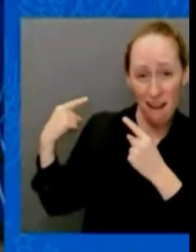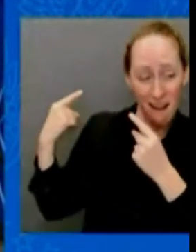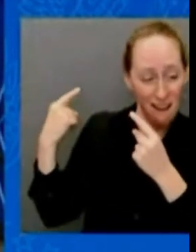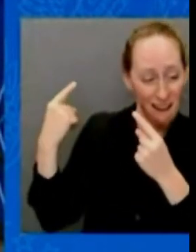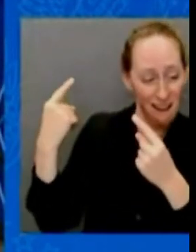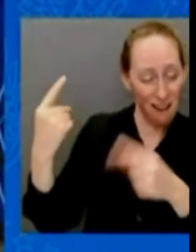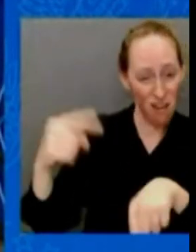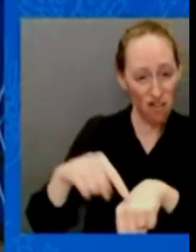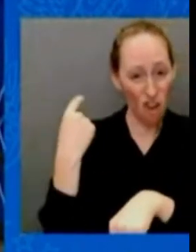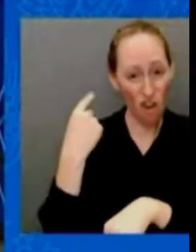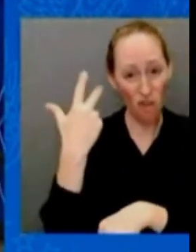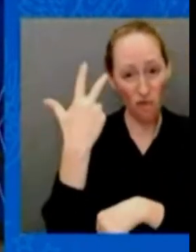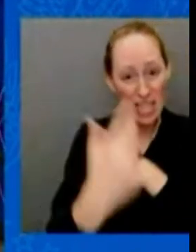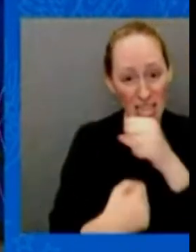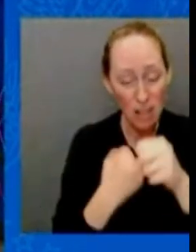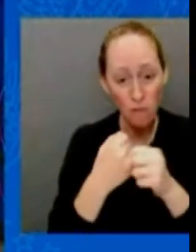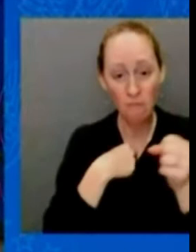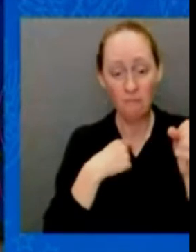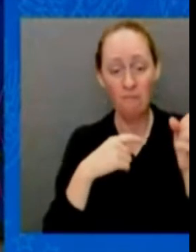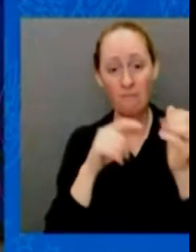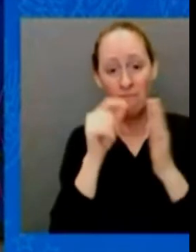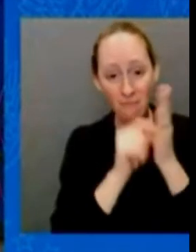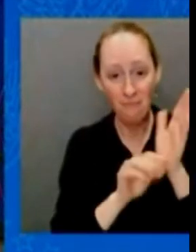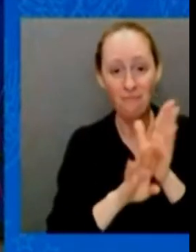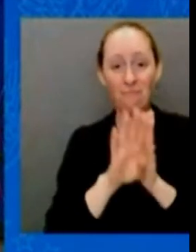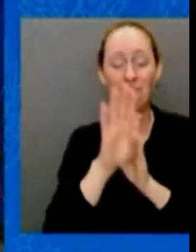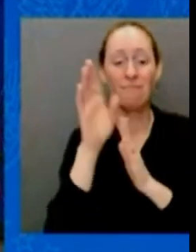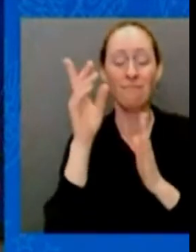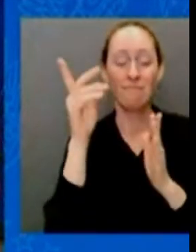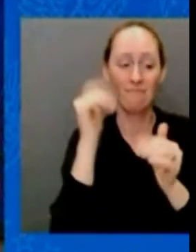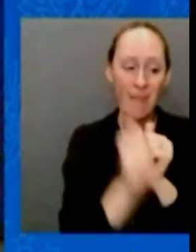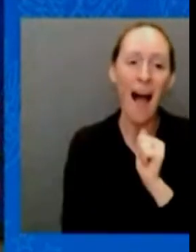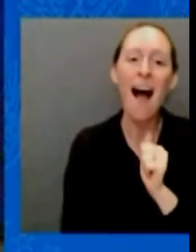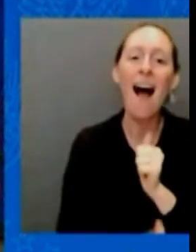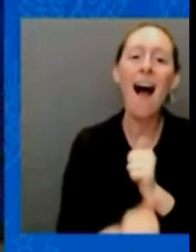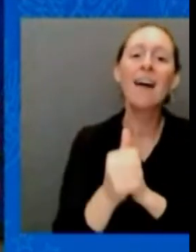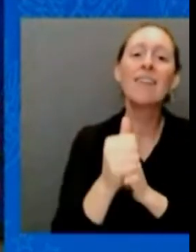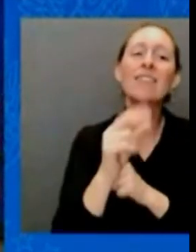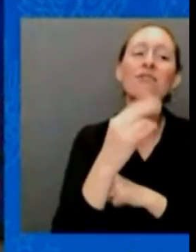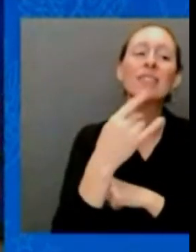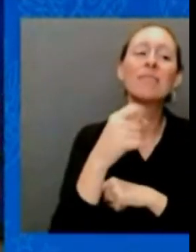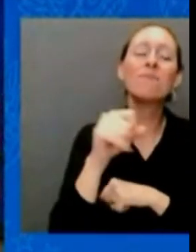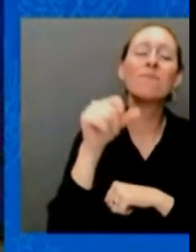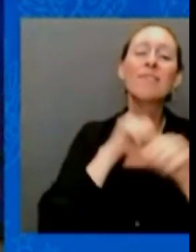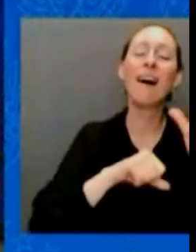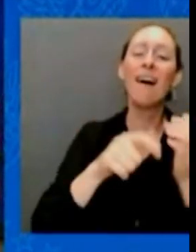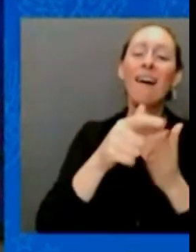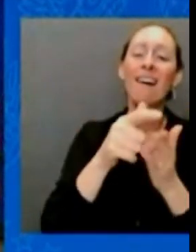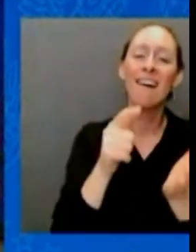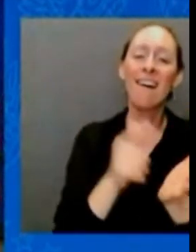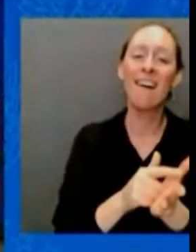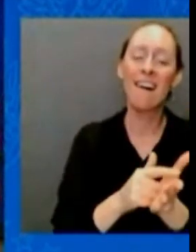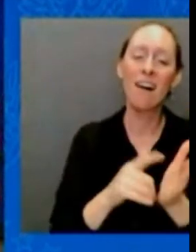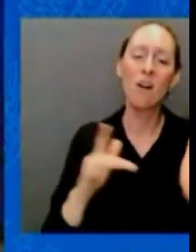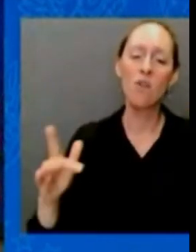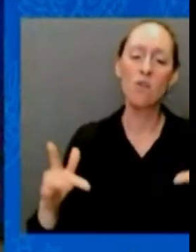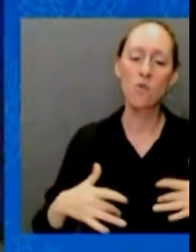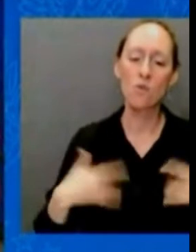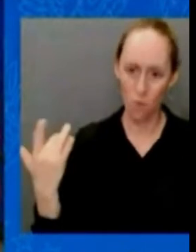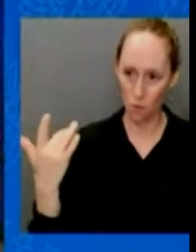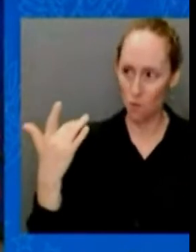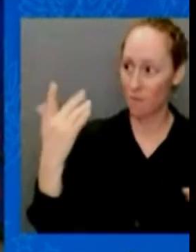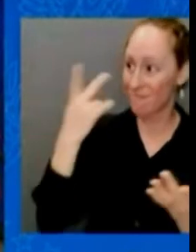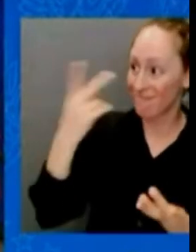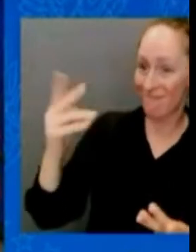bipartisan CHIPS and Science Bill and bring Micron to Central New York. To the innovators, to the